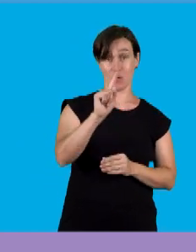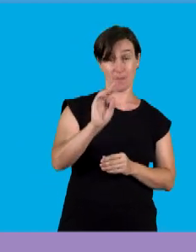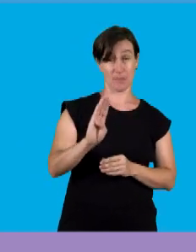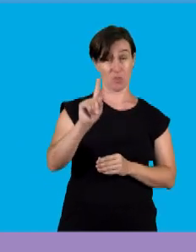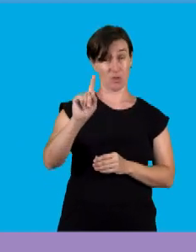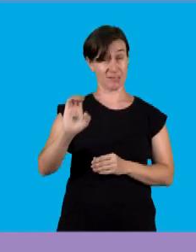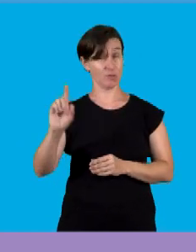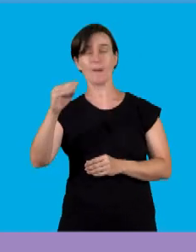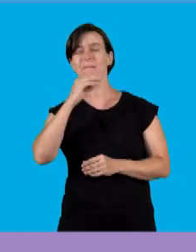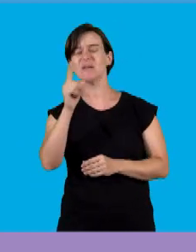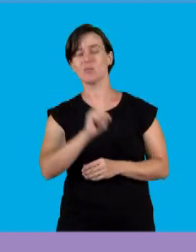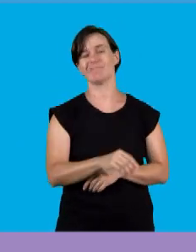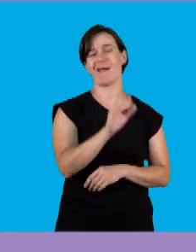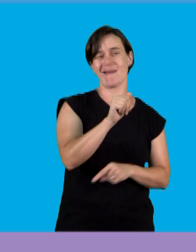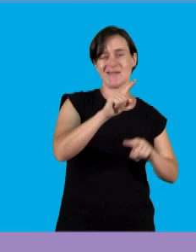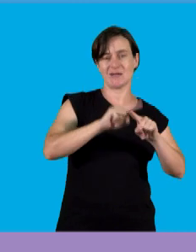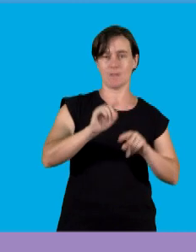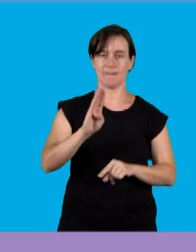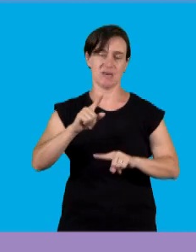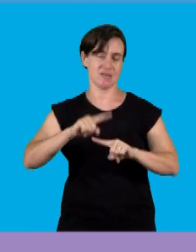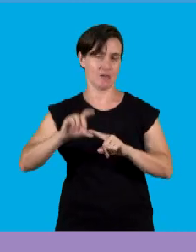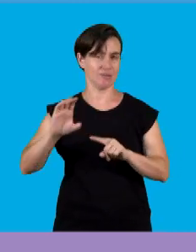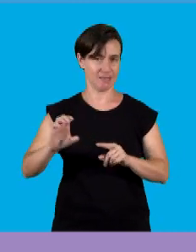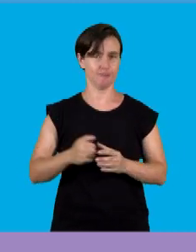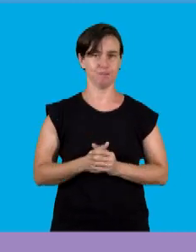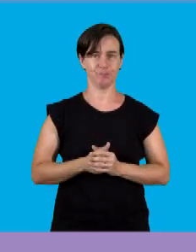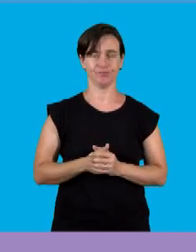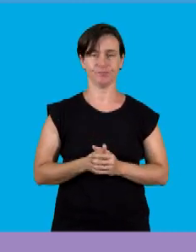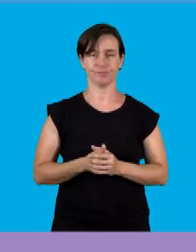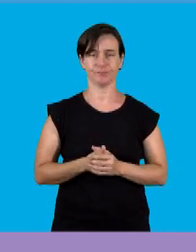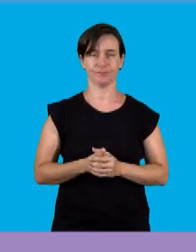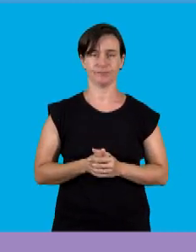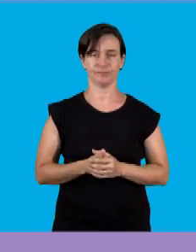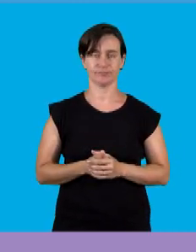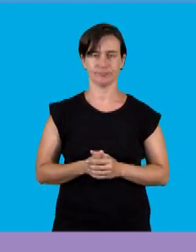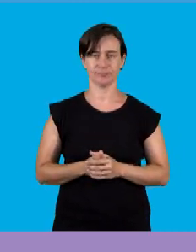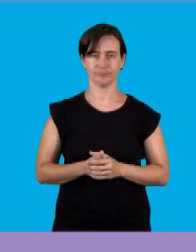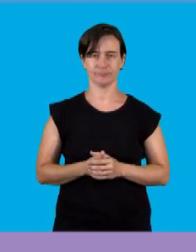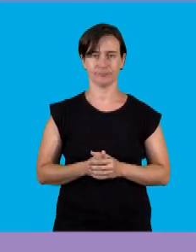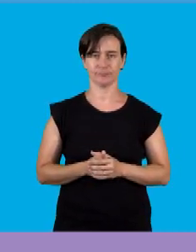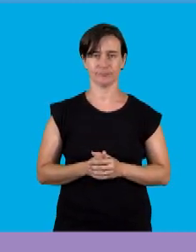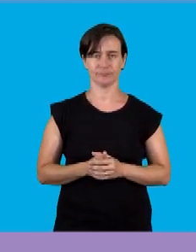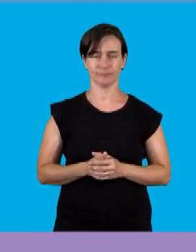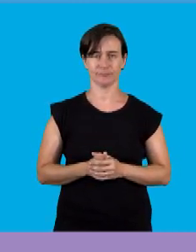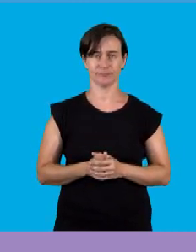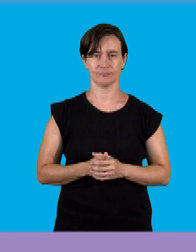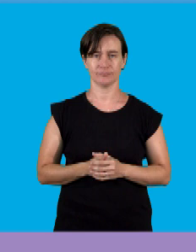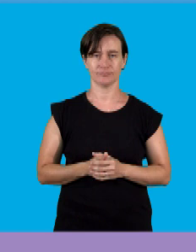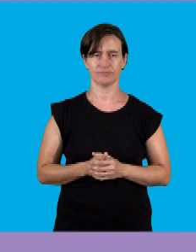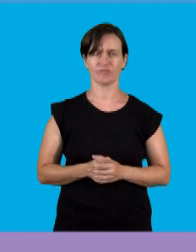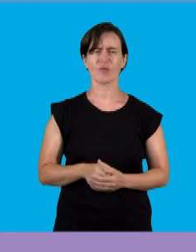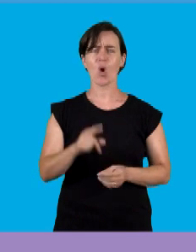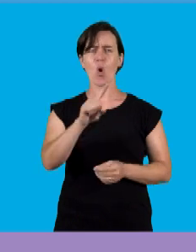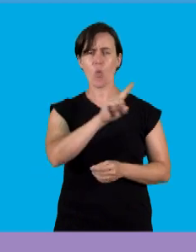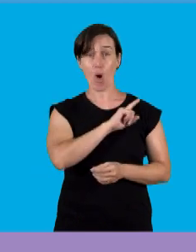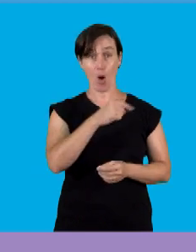final answer? That is a multiplied by b, and that is multiplied by our c. And of course,